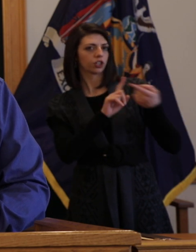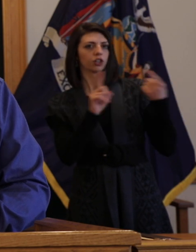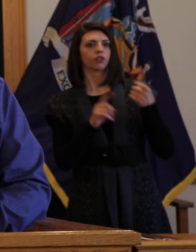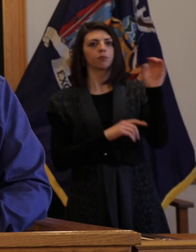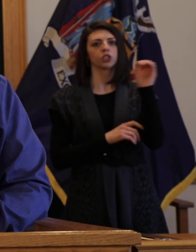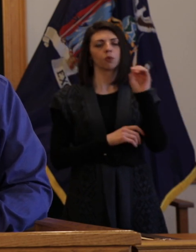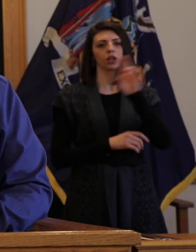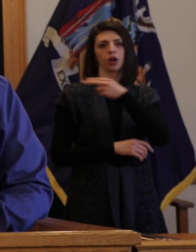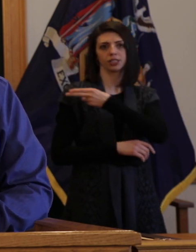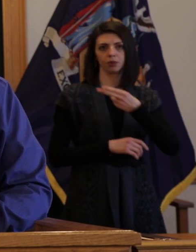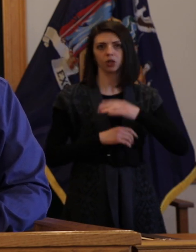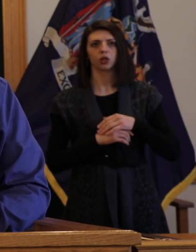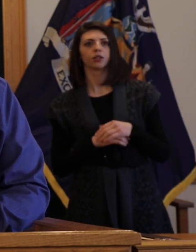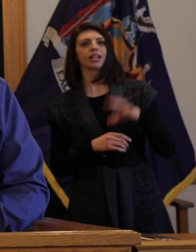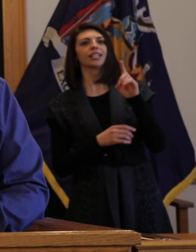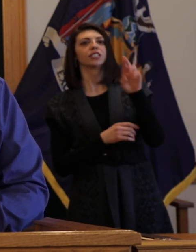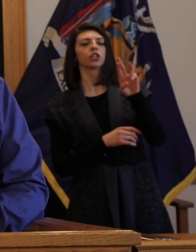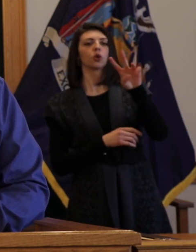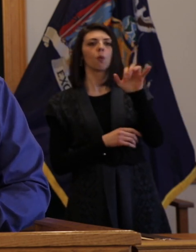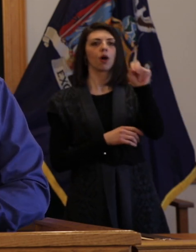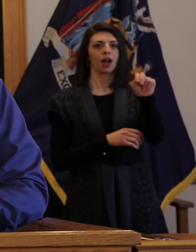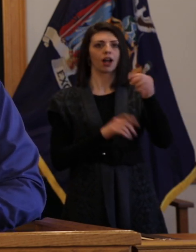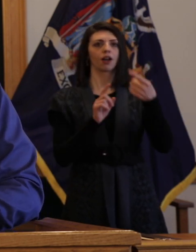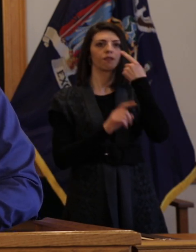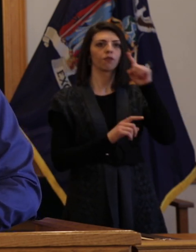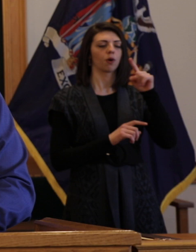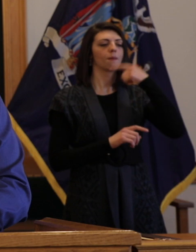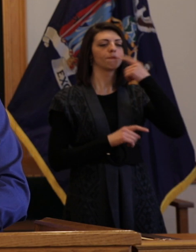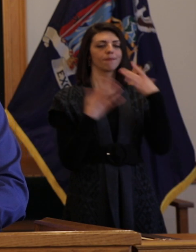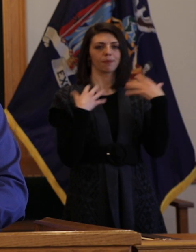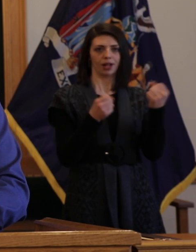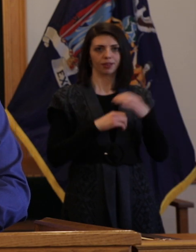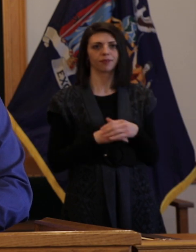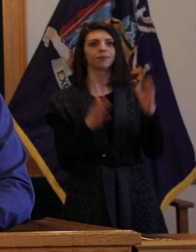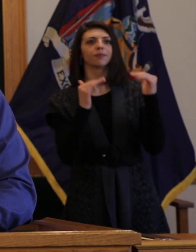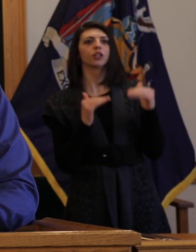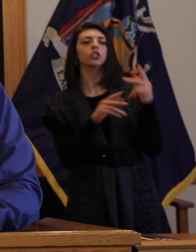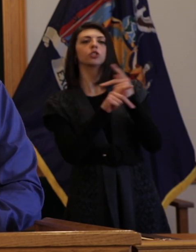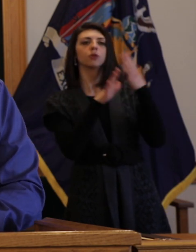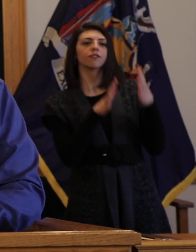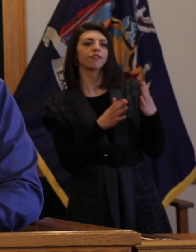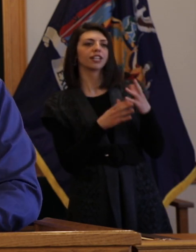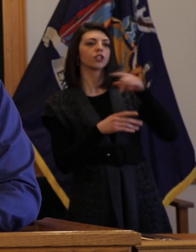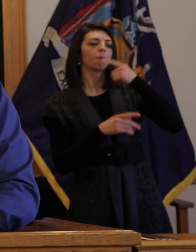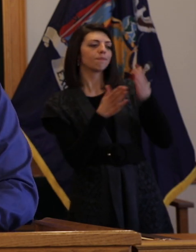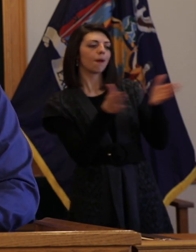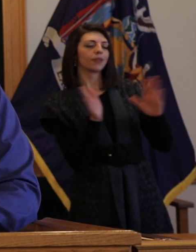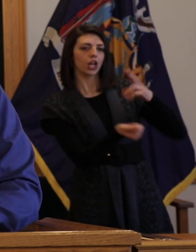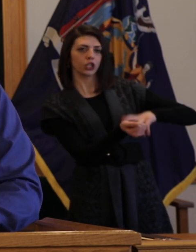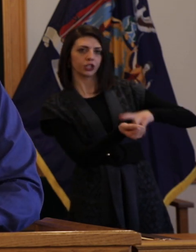Chang Wang, Oswego County Public Health Director, Jody Martin, Supervising Public Health Nurse of Preventative